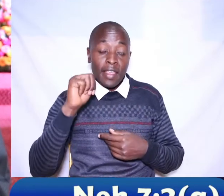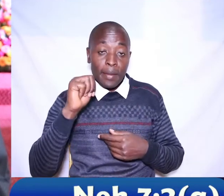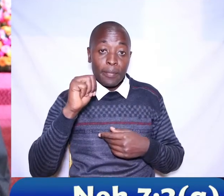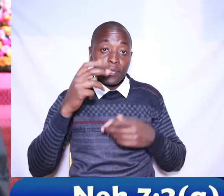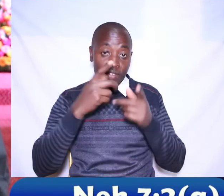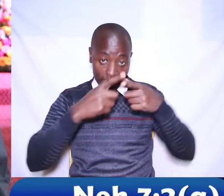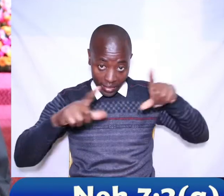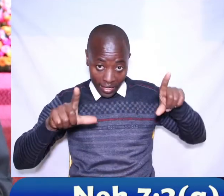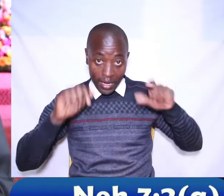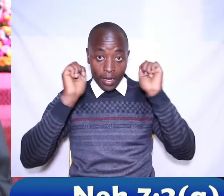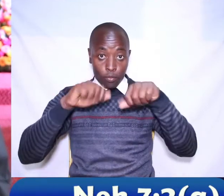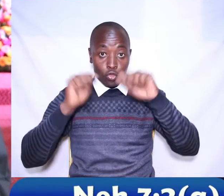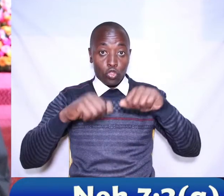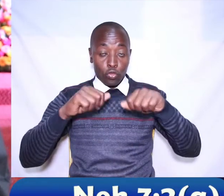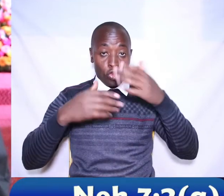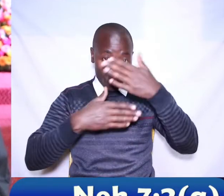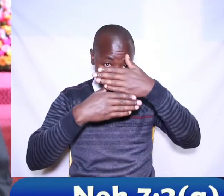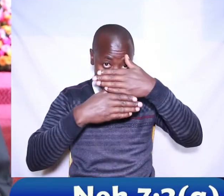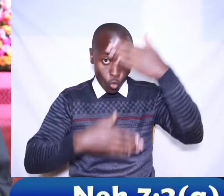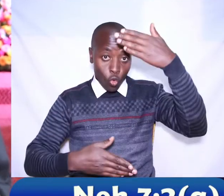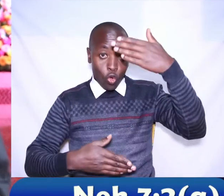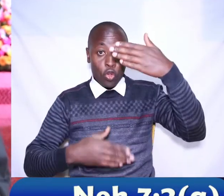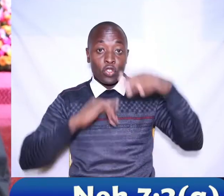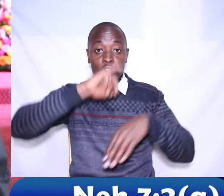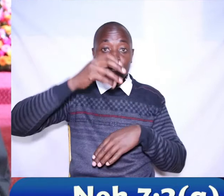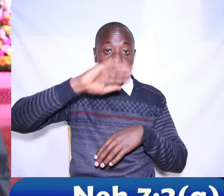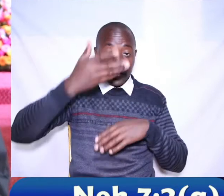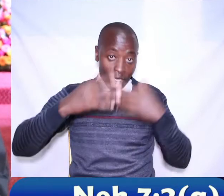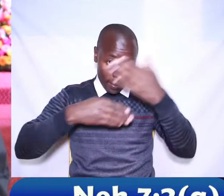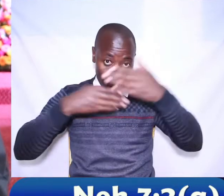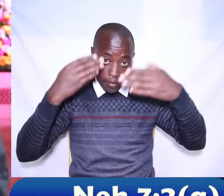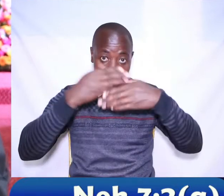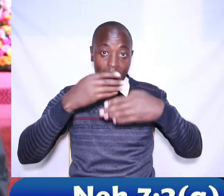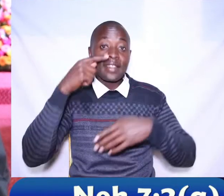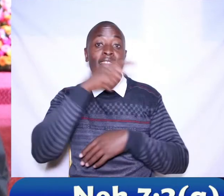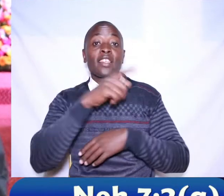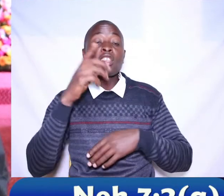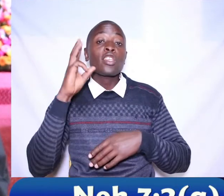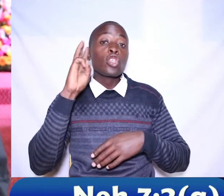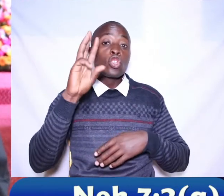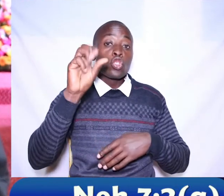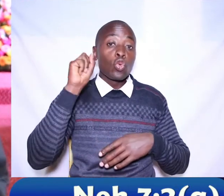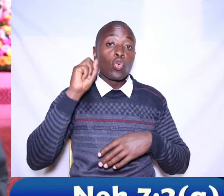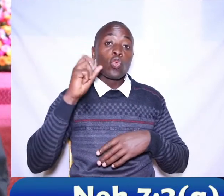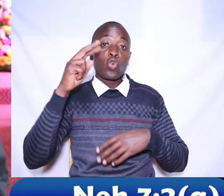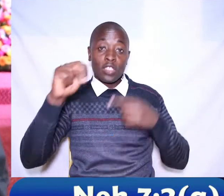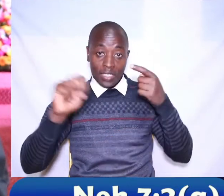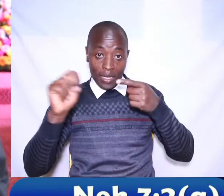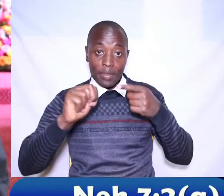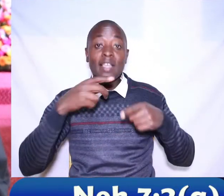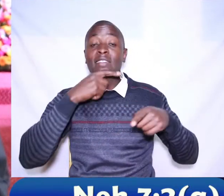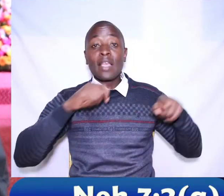being able to rebuild the walls of Jerusalem. This was Nehemiah's younger brother